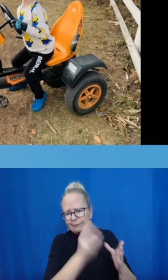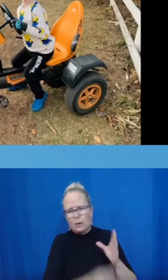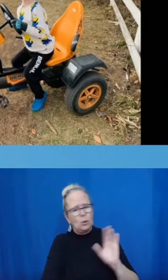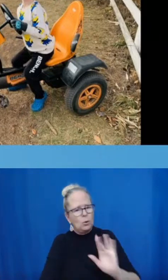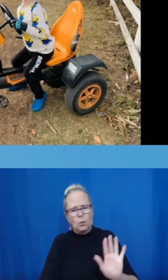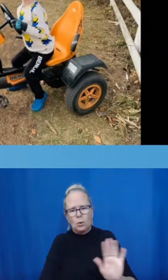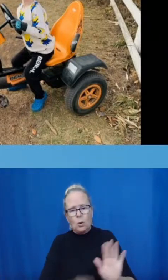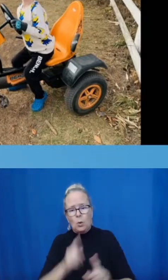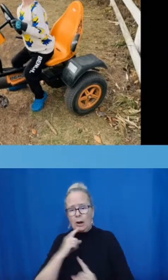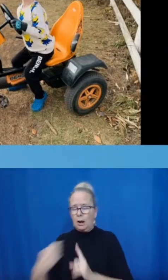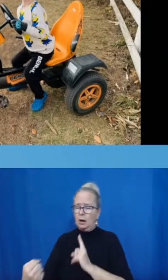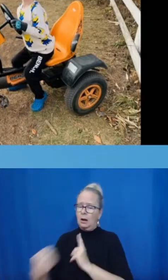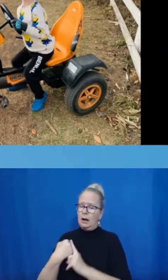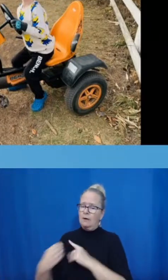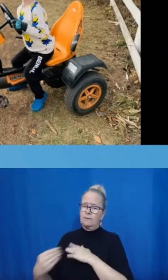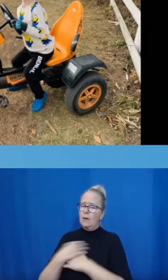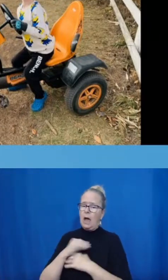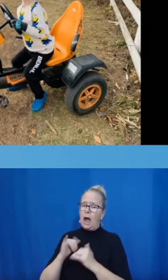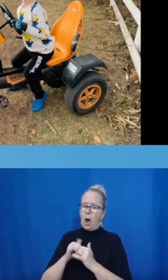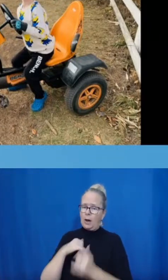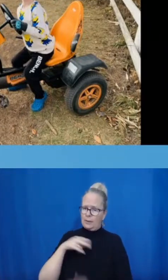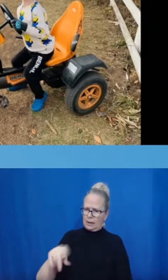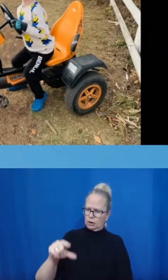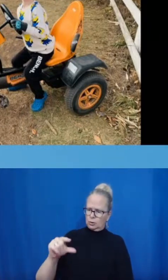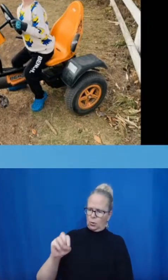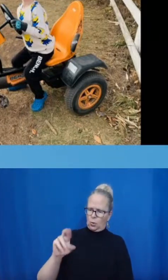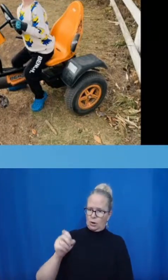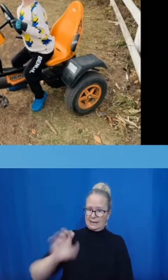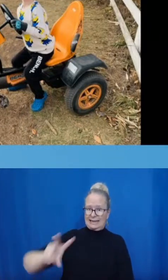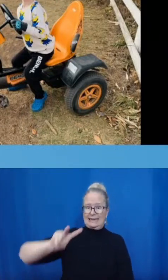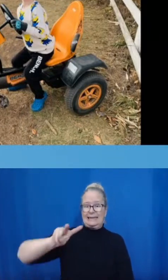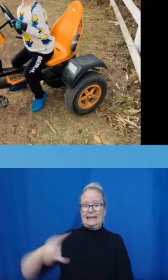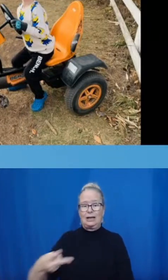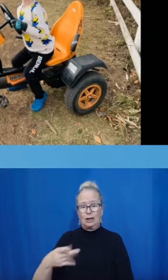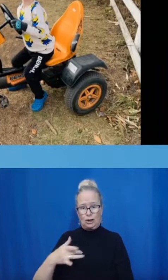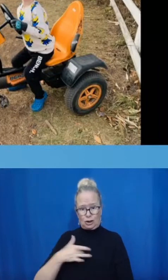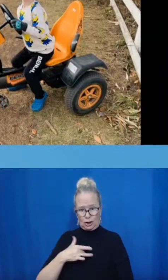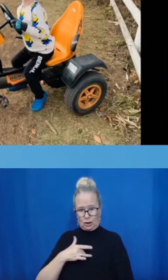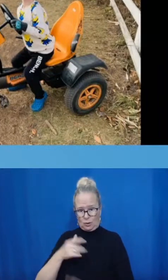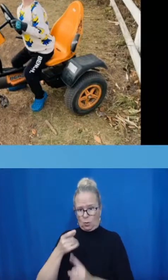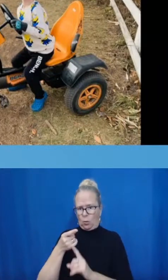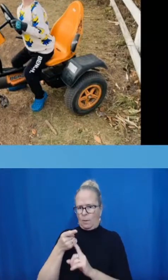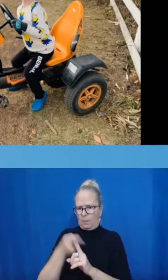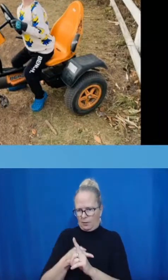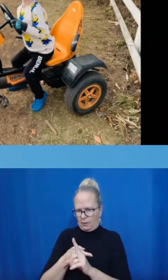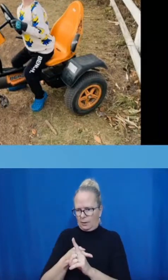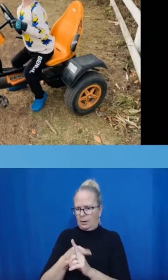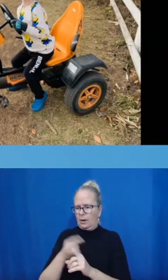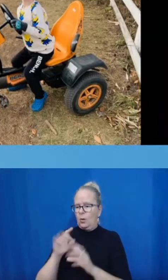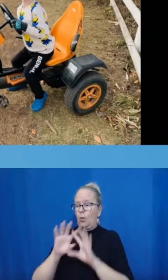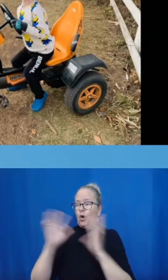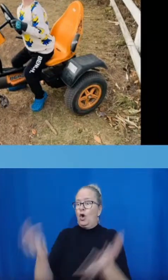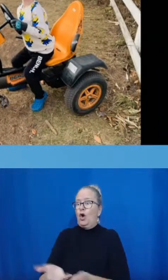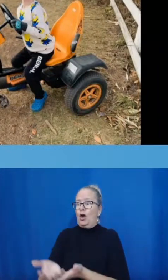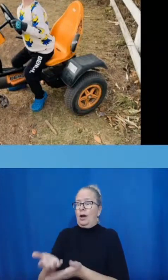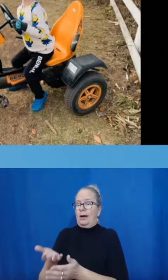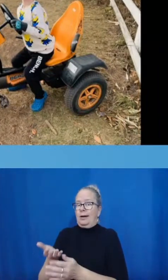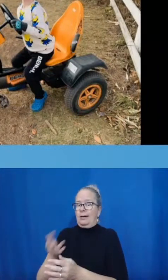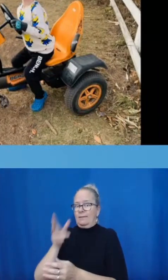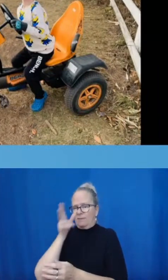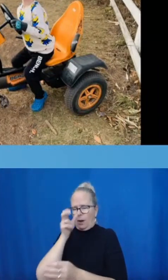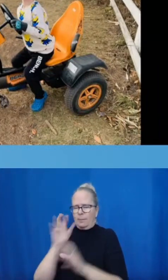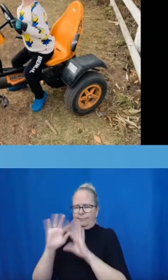frustrated. Lives, enrolled George in sports and in music, but everyone in the world had to stop, so that was